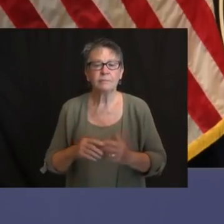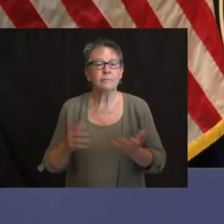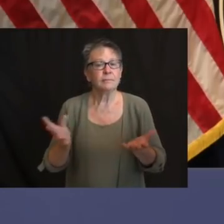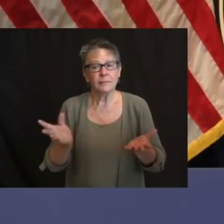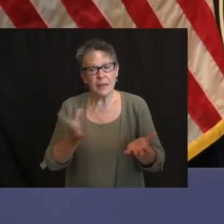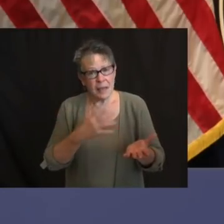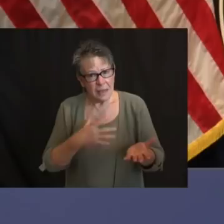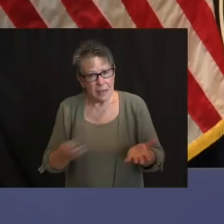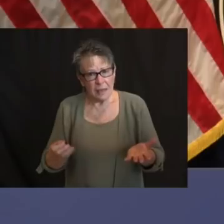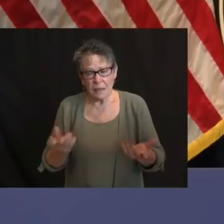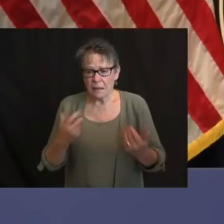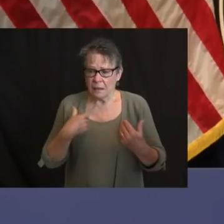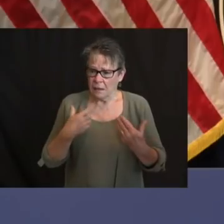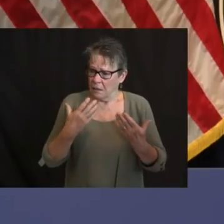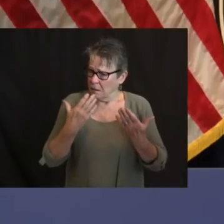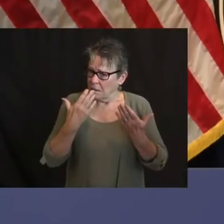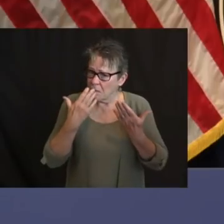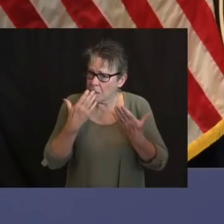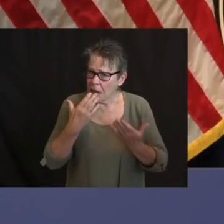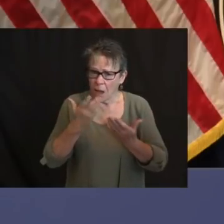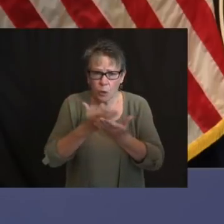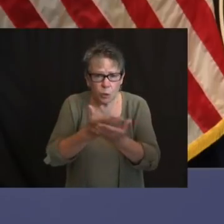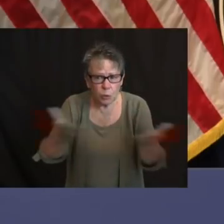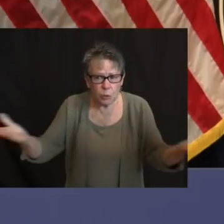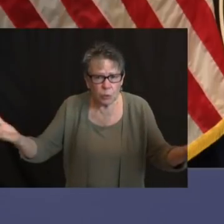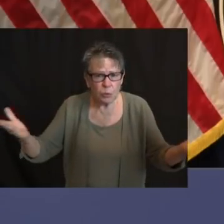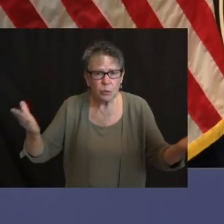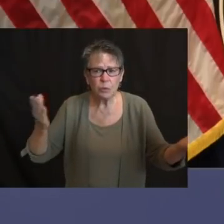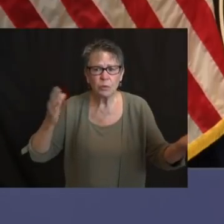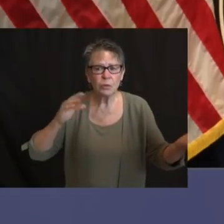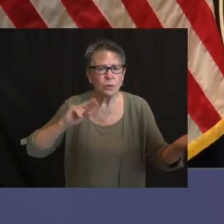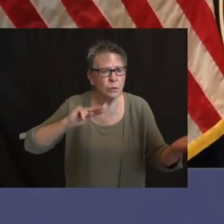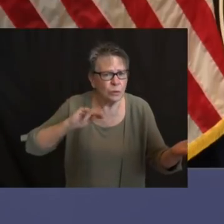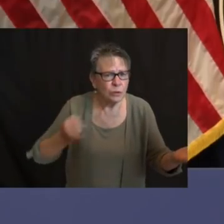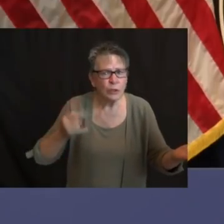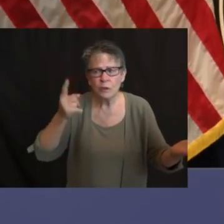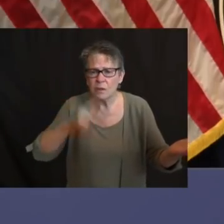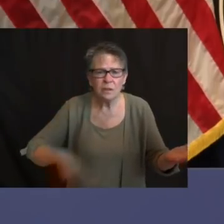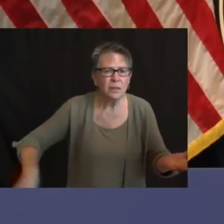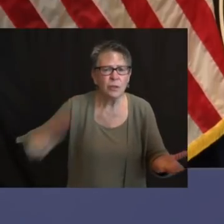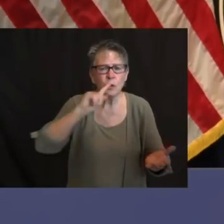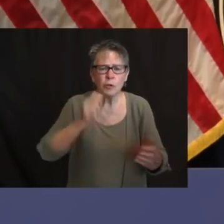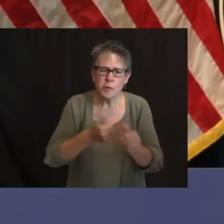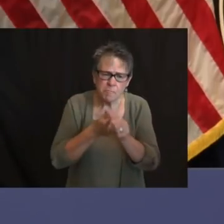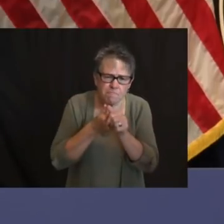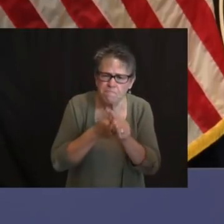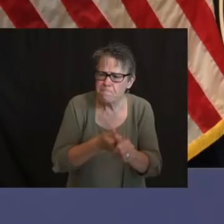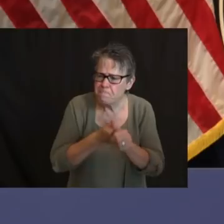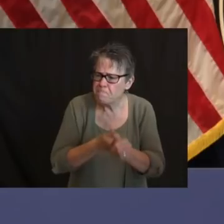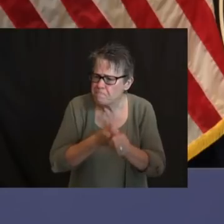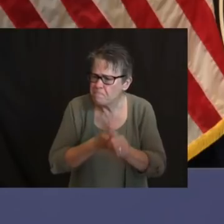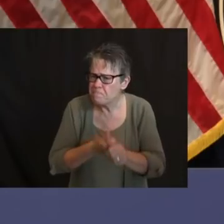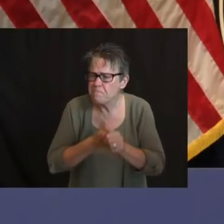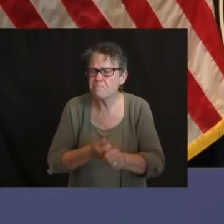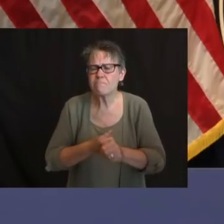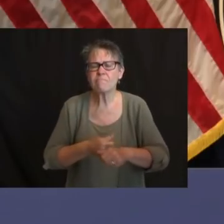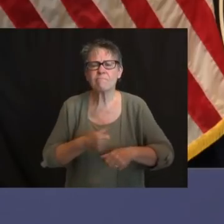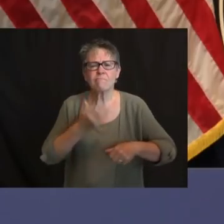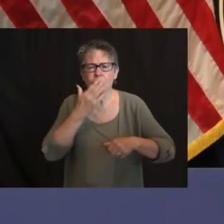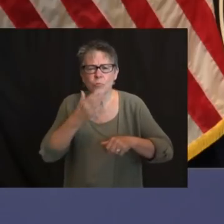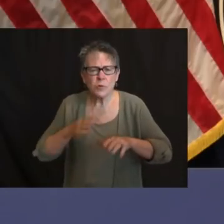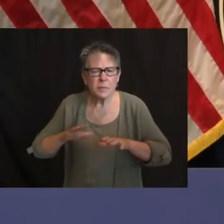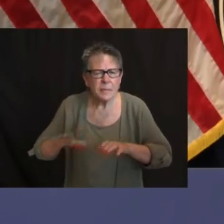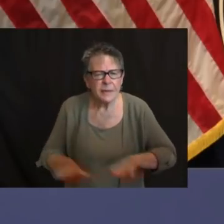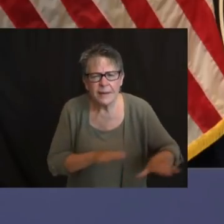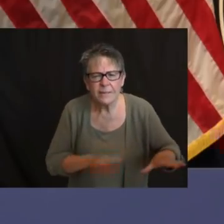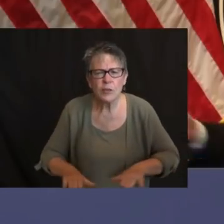is the overwhelming compliance and good behavior and doing the right thing as it relates to COVID-19. Unlike any